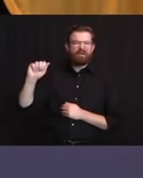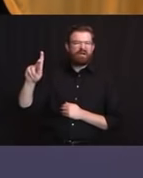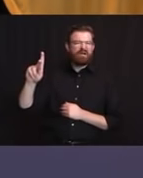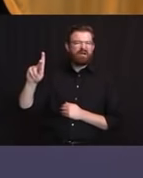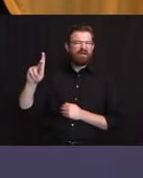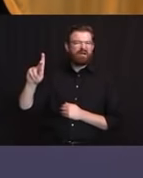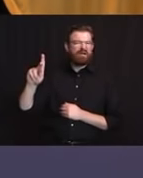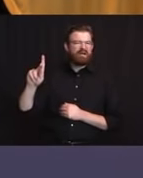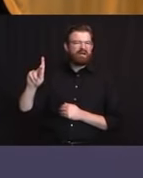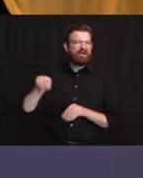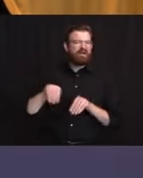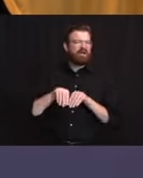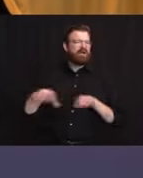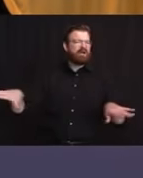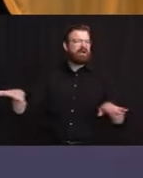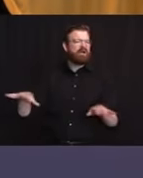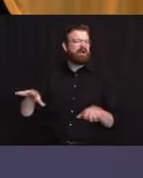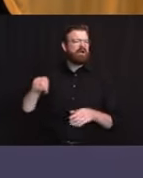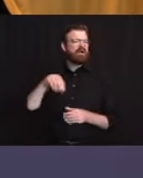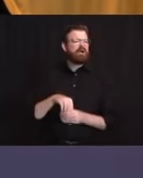Thank you.